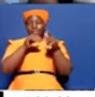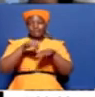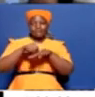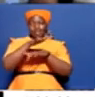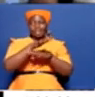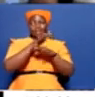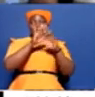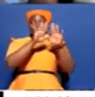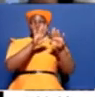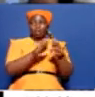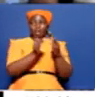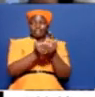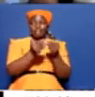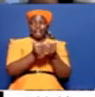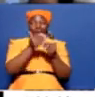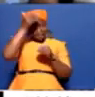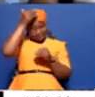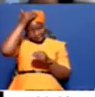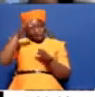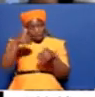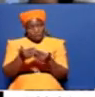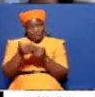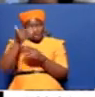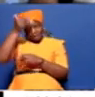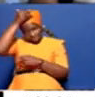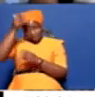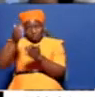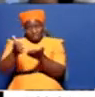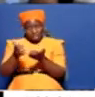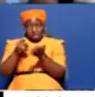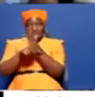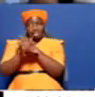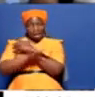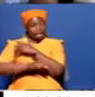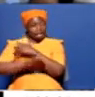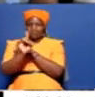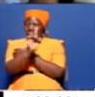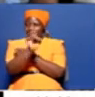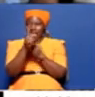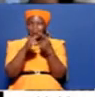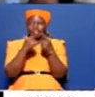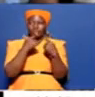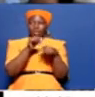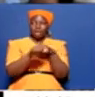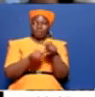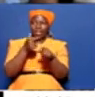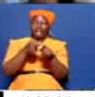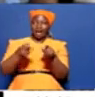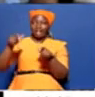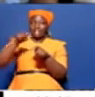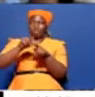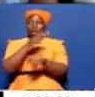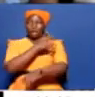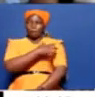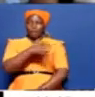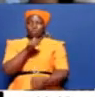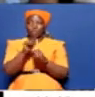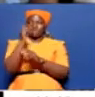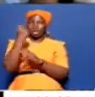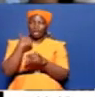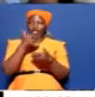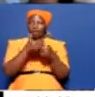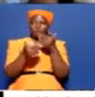we need in the country. What we are talking about is the extra capacity that Kenya has built as a result